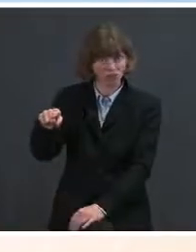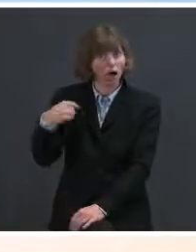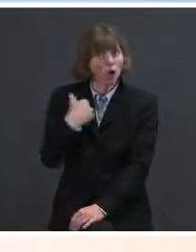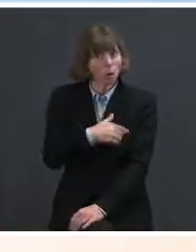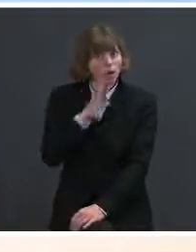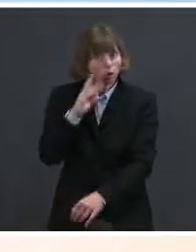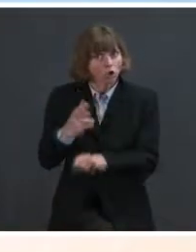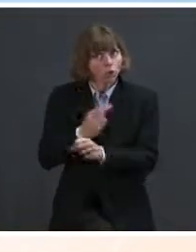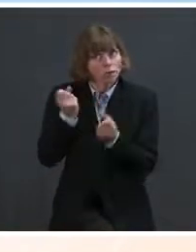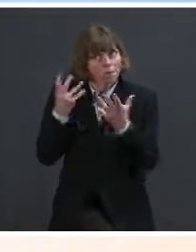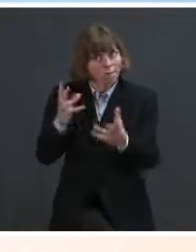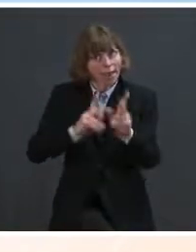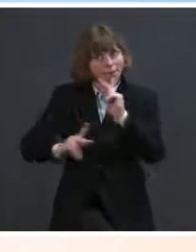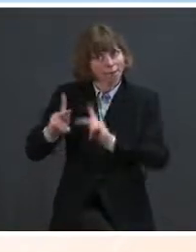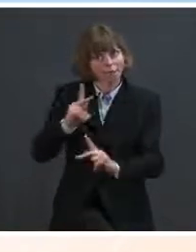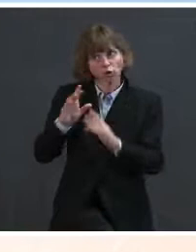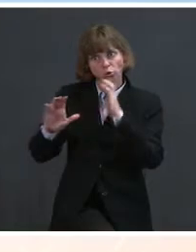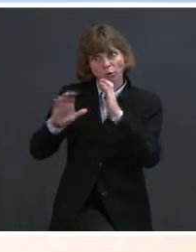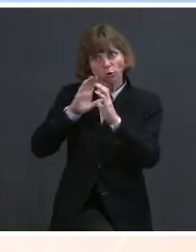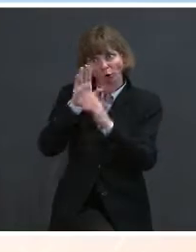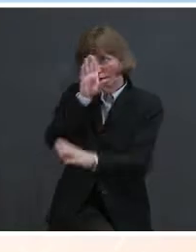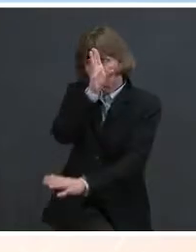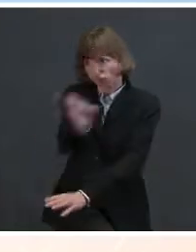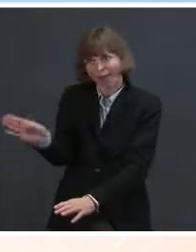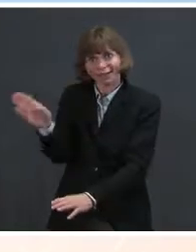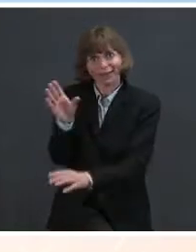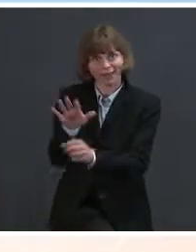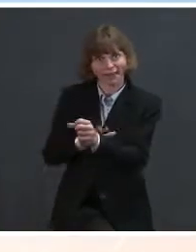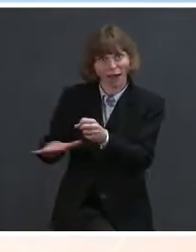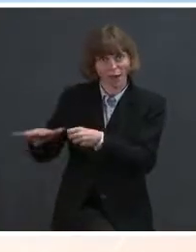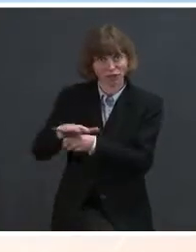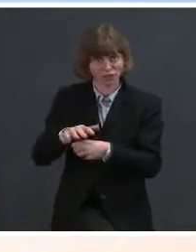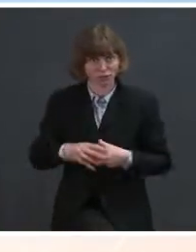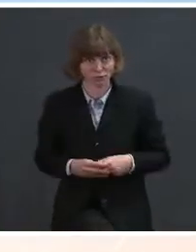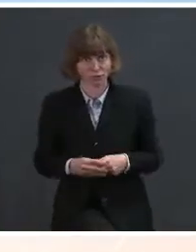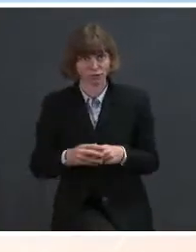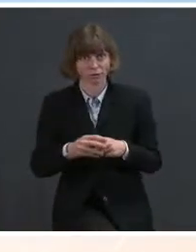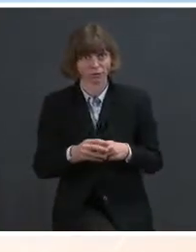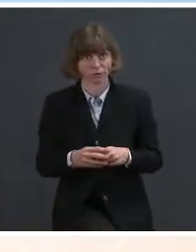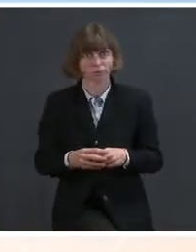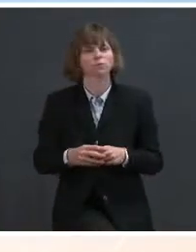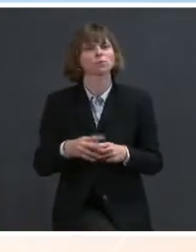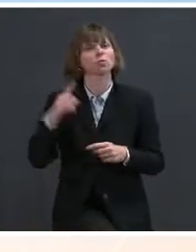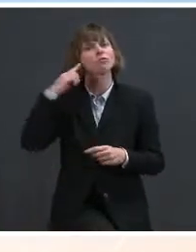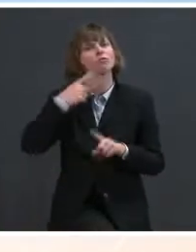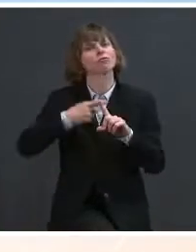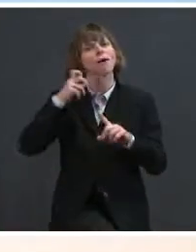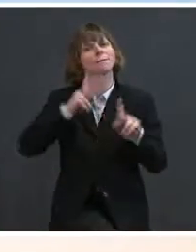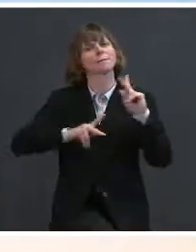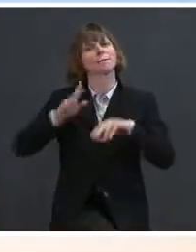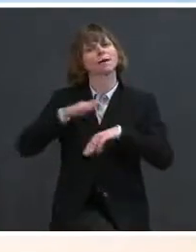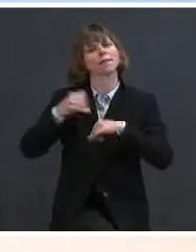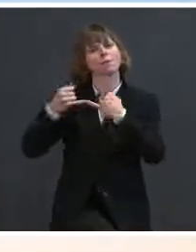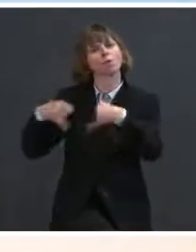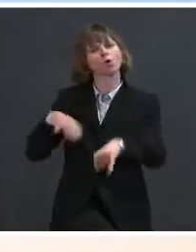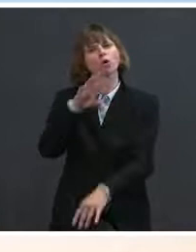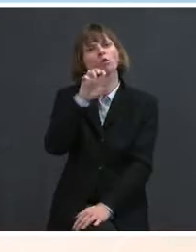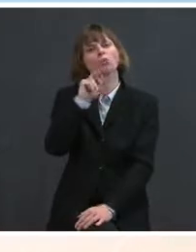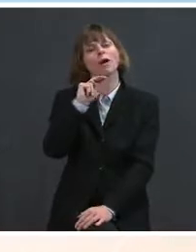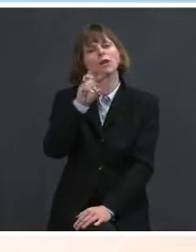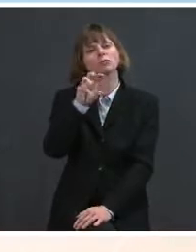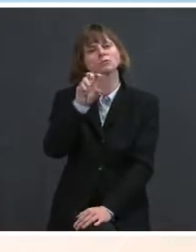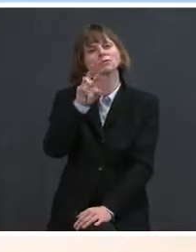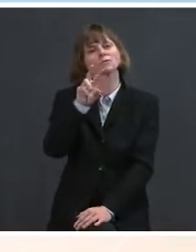of voices to communicate directly in the region. So we've heard from some folks down at the border in Brownsville, Texas